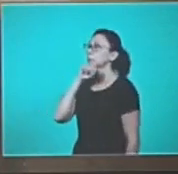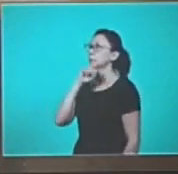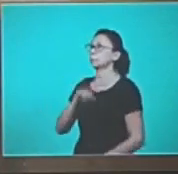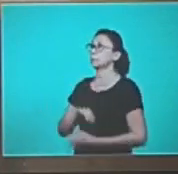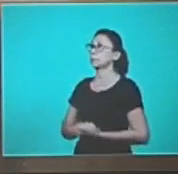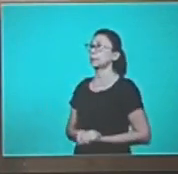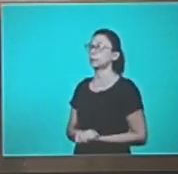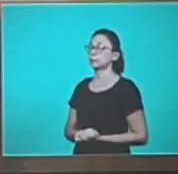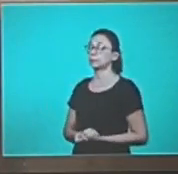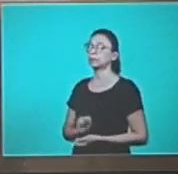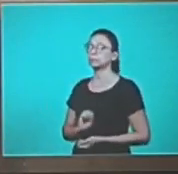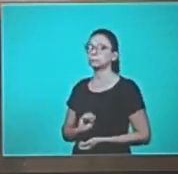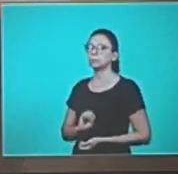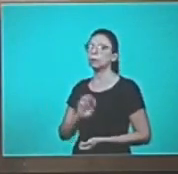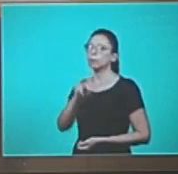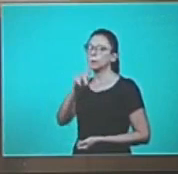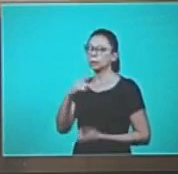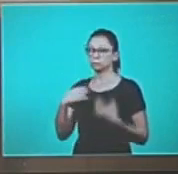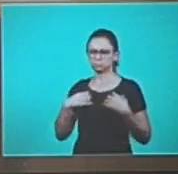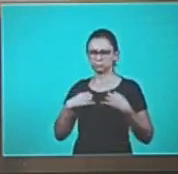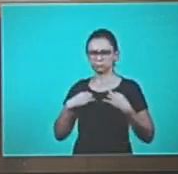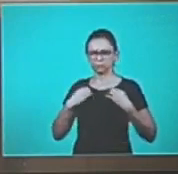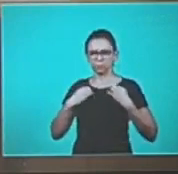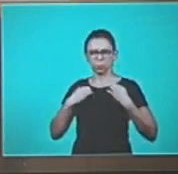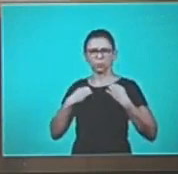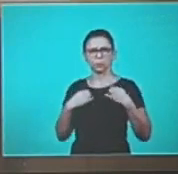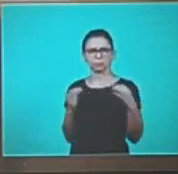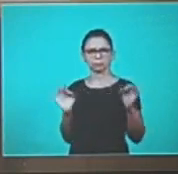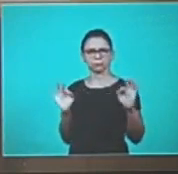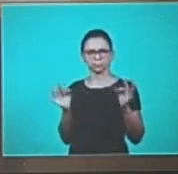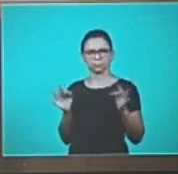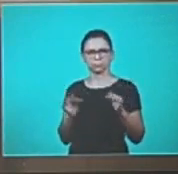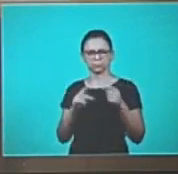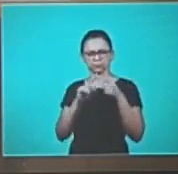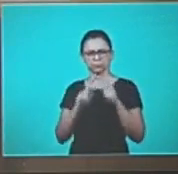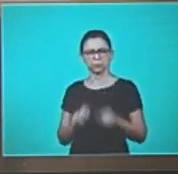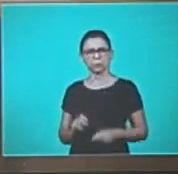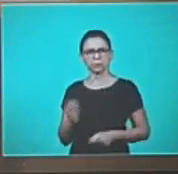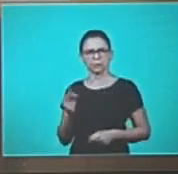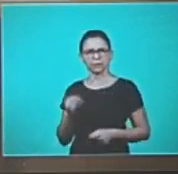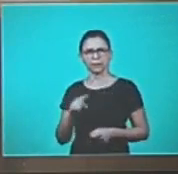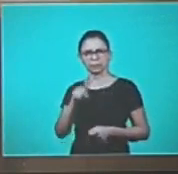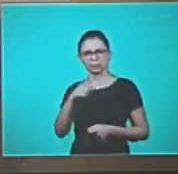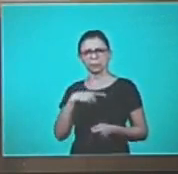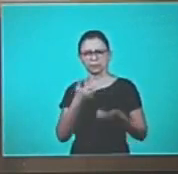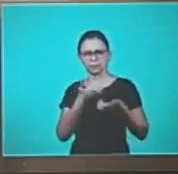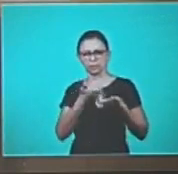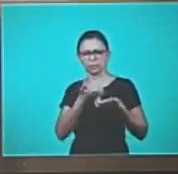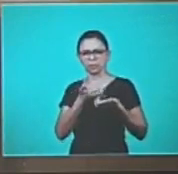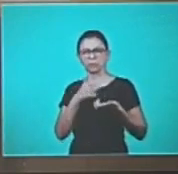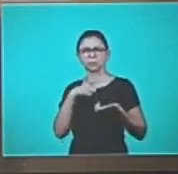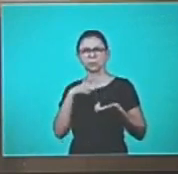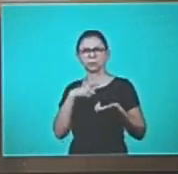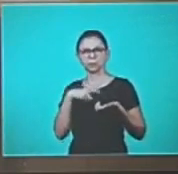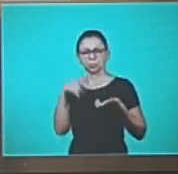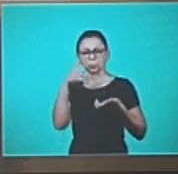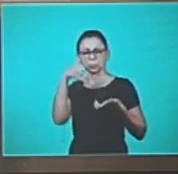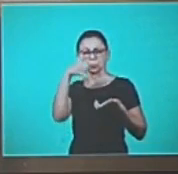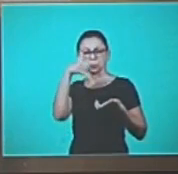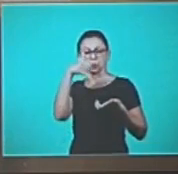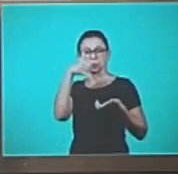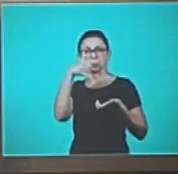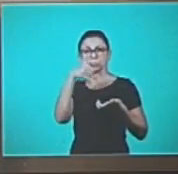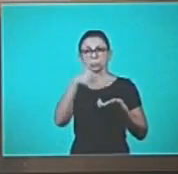Father. Very well, the garments they're here. You brought the lamp, you brought the